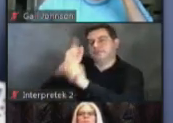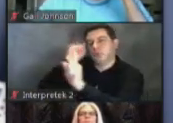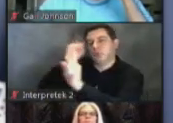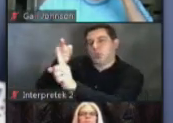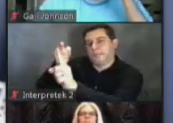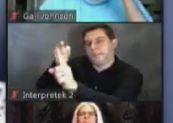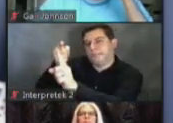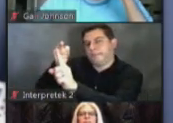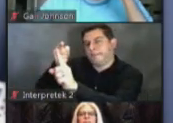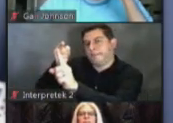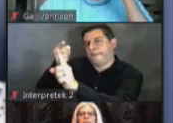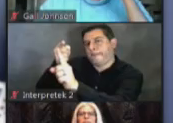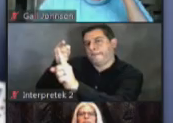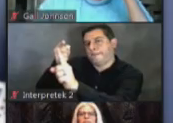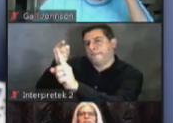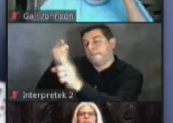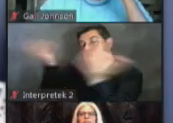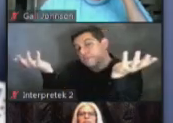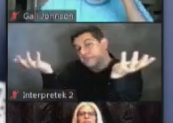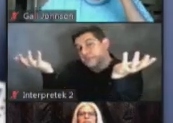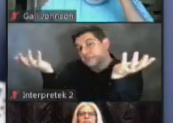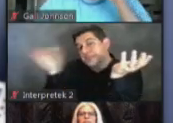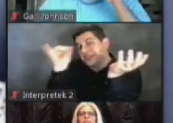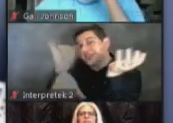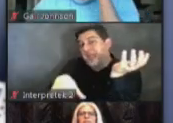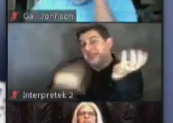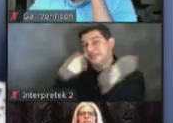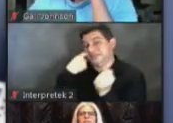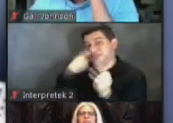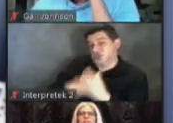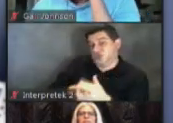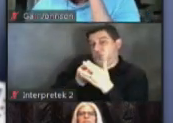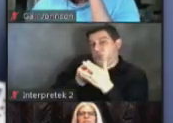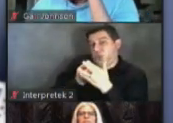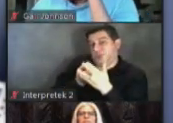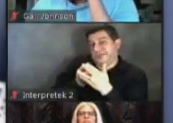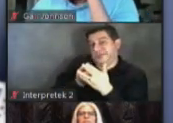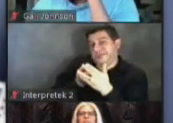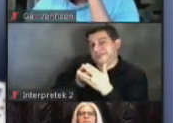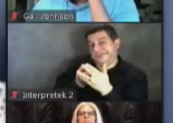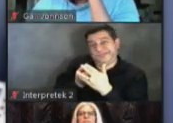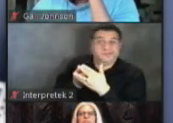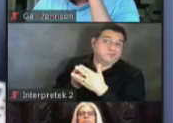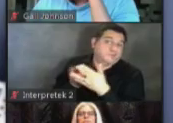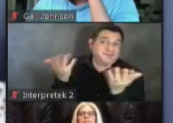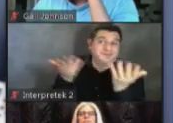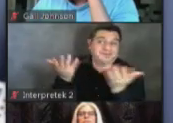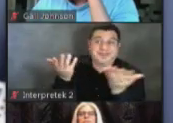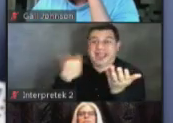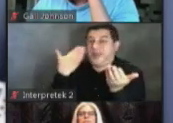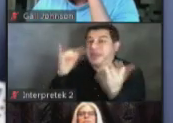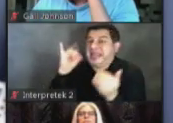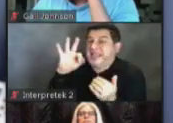and that is just kicking in terms of providing the collateral. I can't tell you if it's going to be successful,